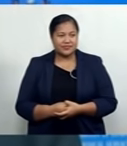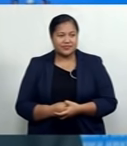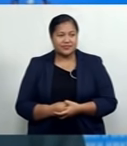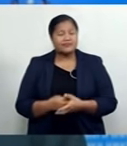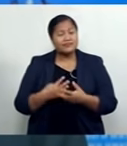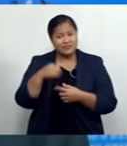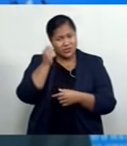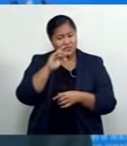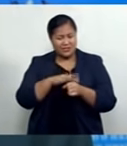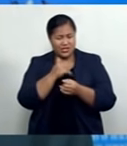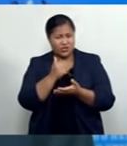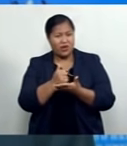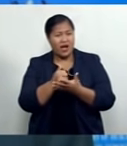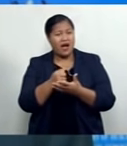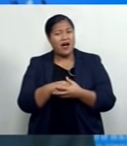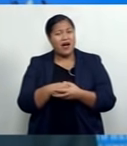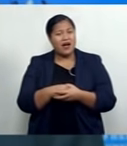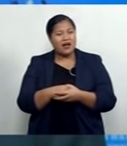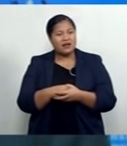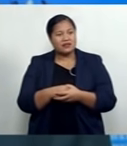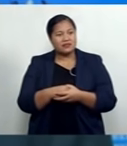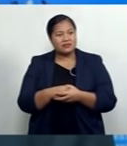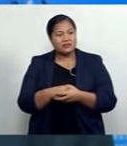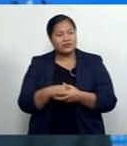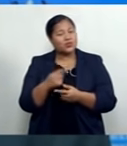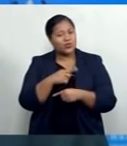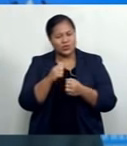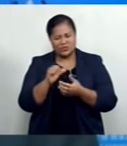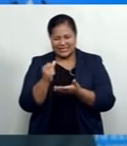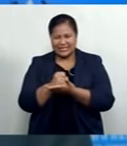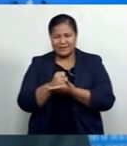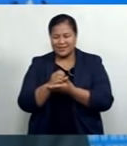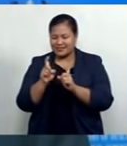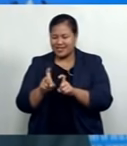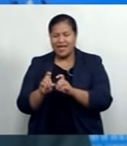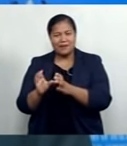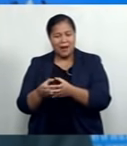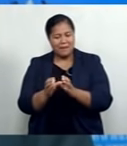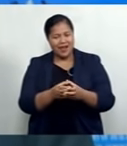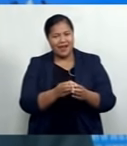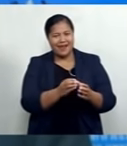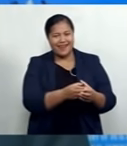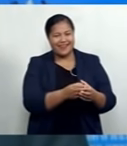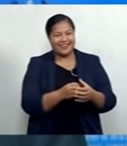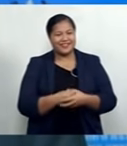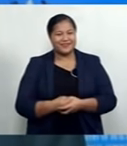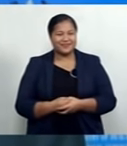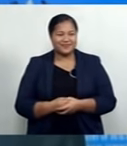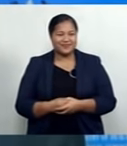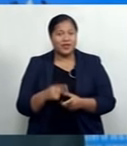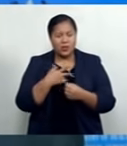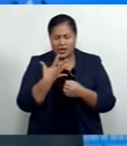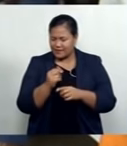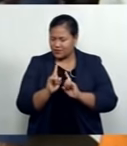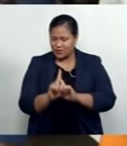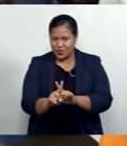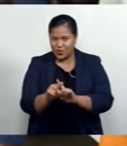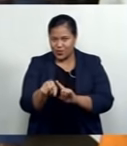Ensuring as much as possible to, keep within your bubbles, and we have to abide by